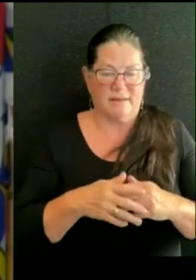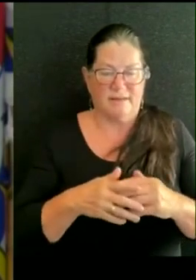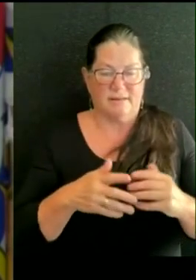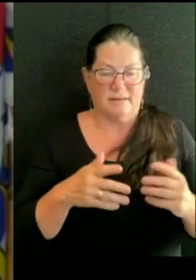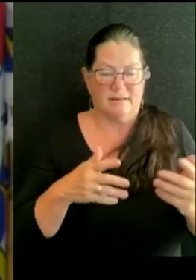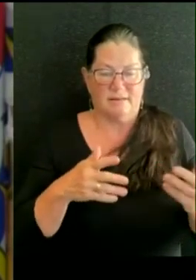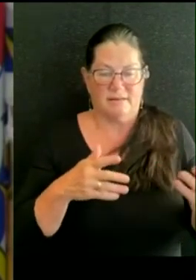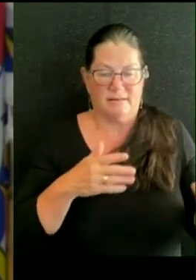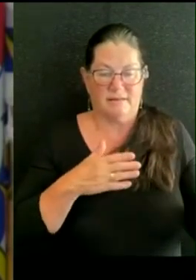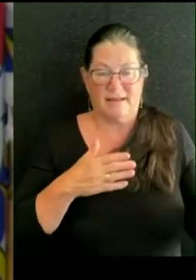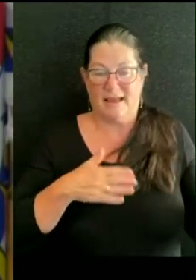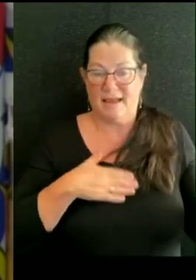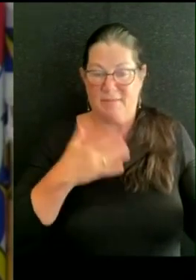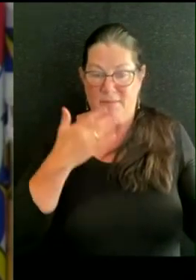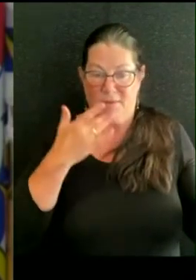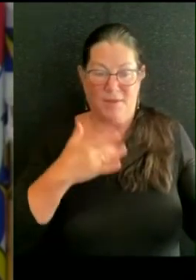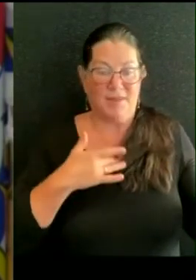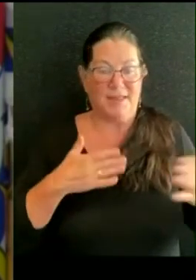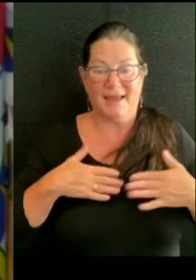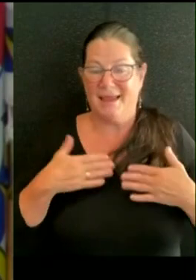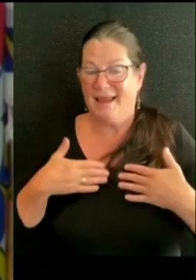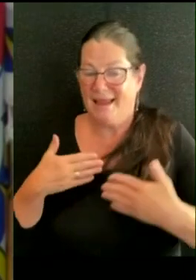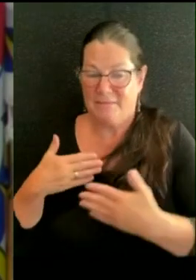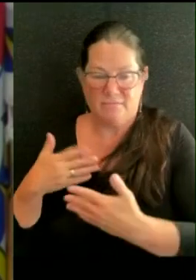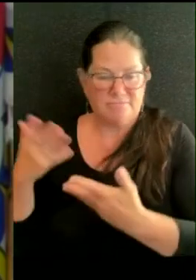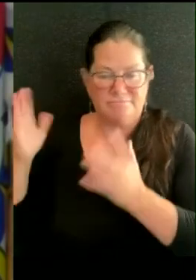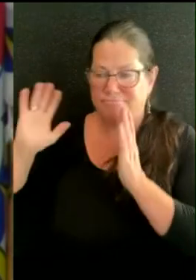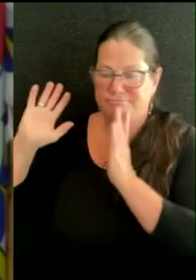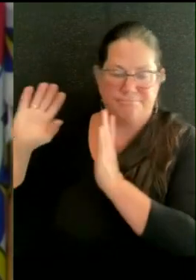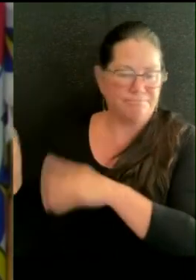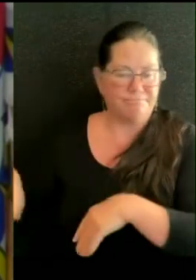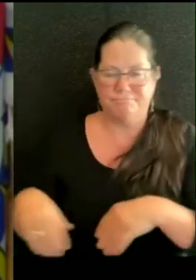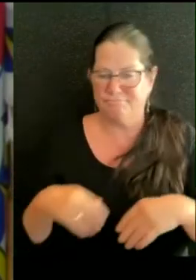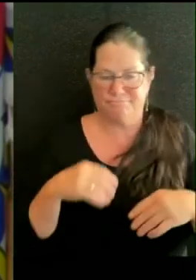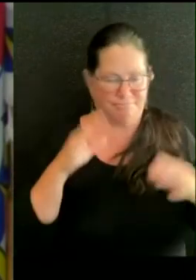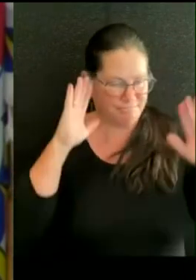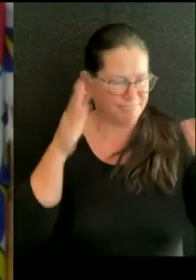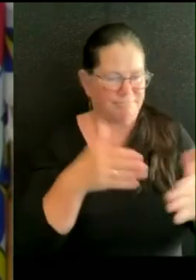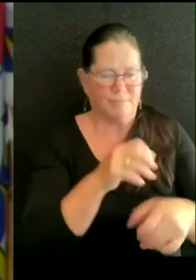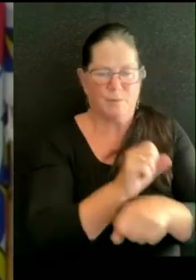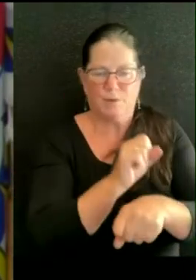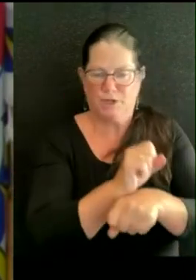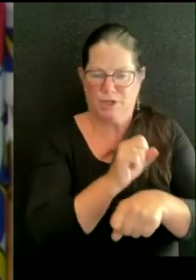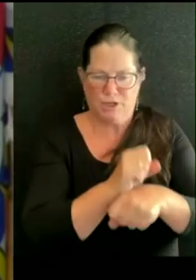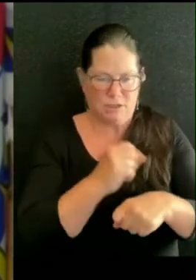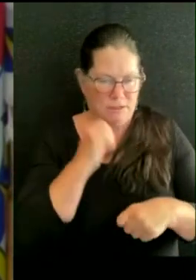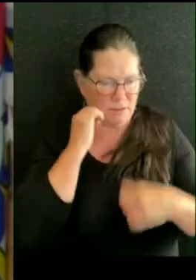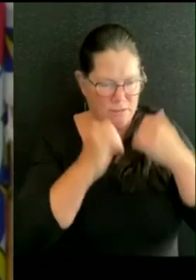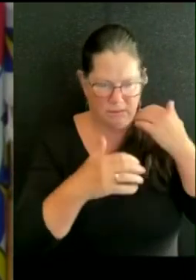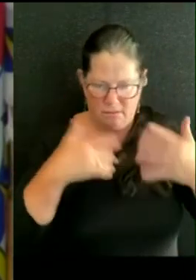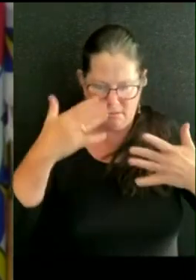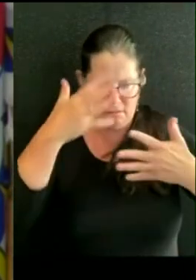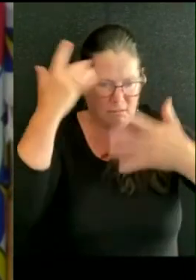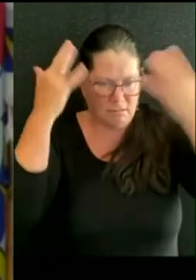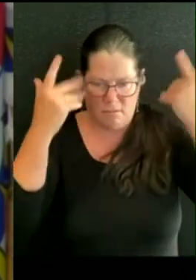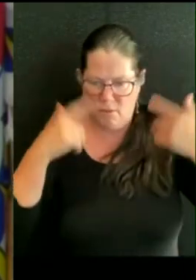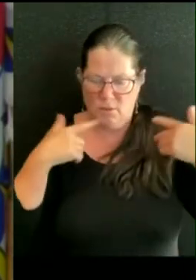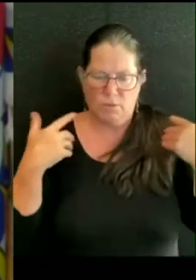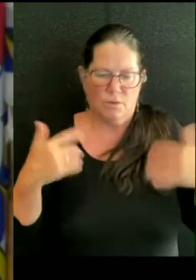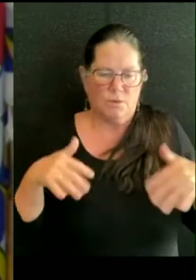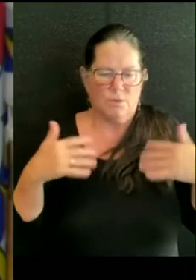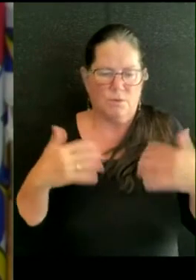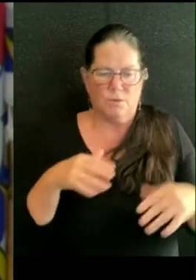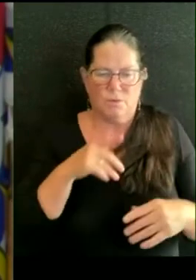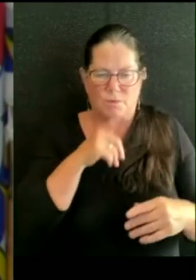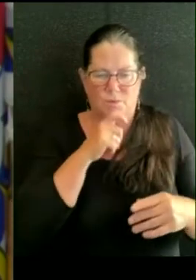for 30 seconds and then quickly got back to work. I've lost track of the number of people in that room whose adult children are